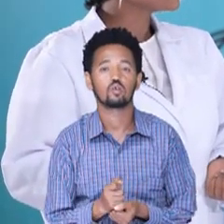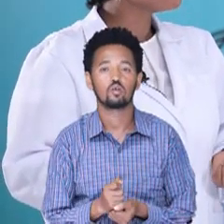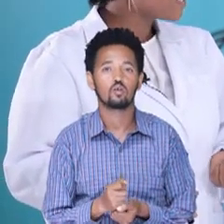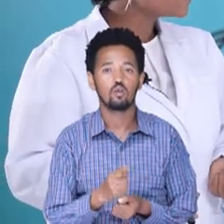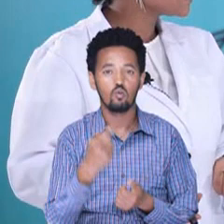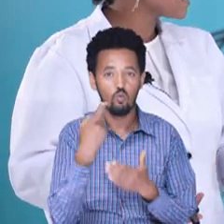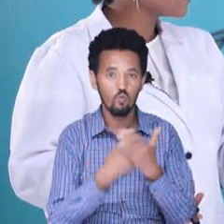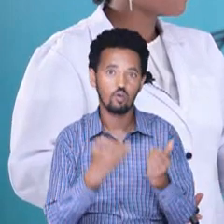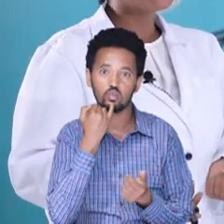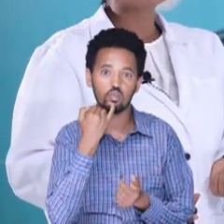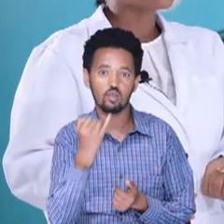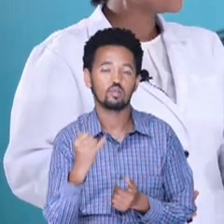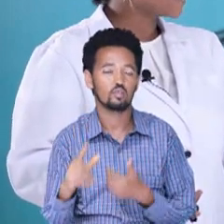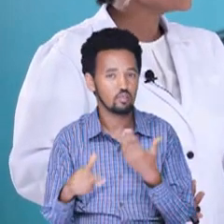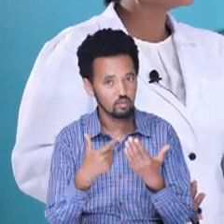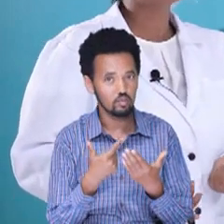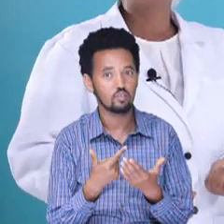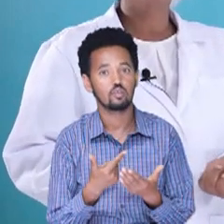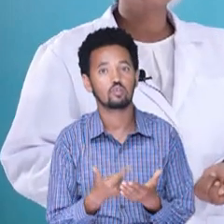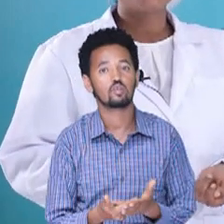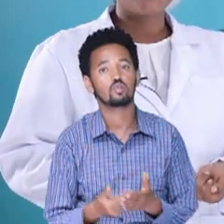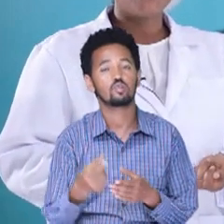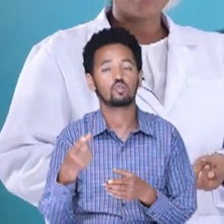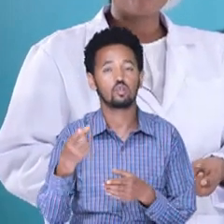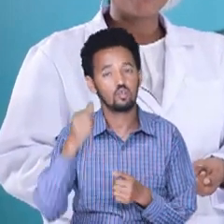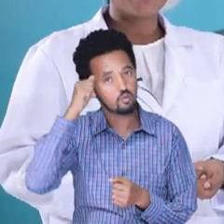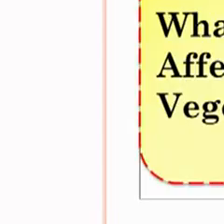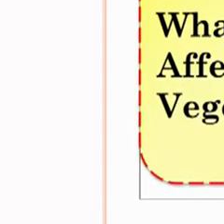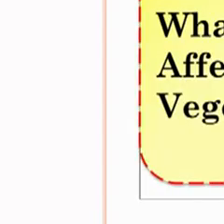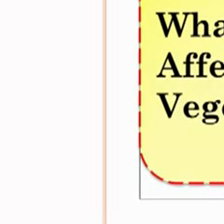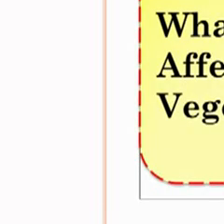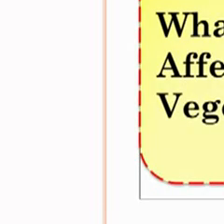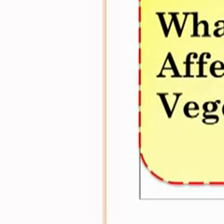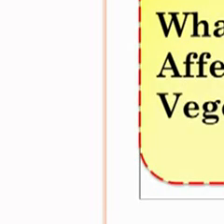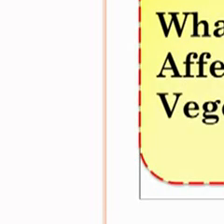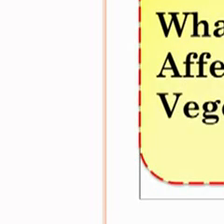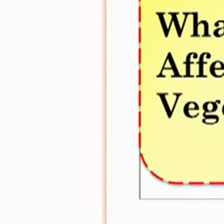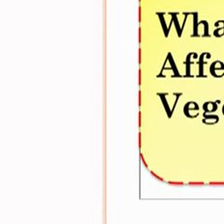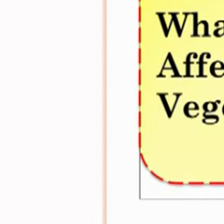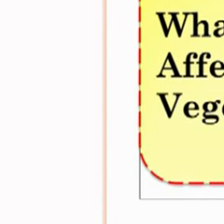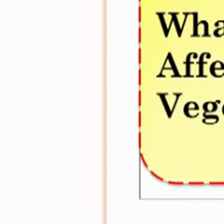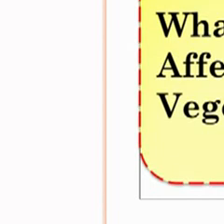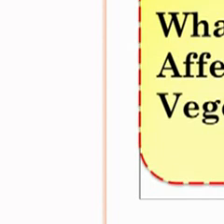What are the factors that affect natural vegetation of Africa?